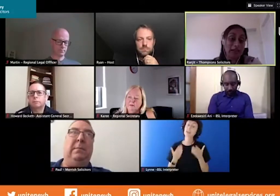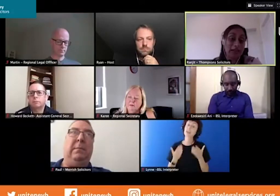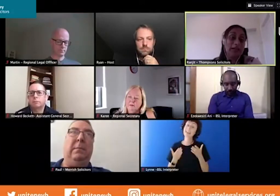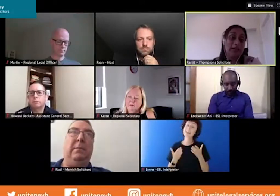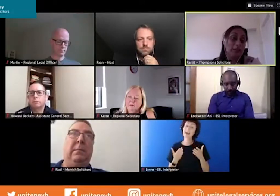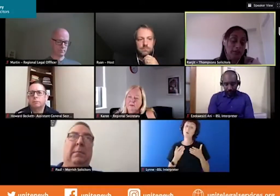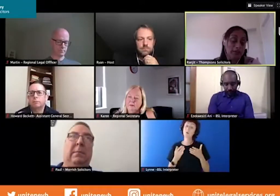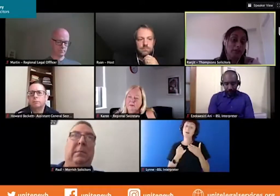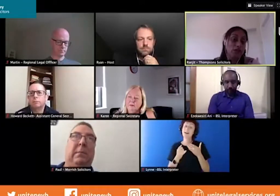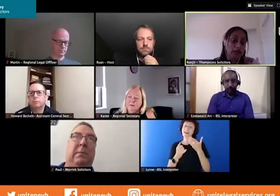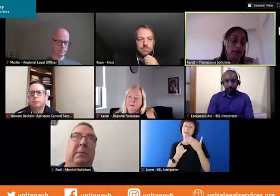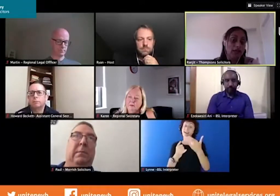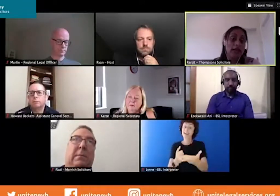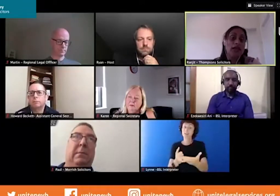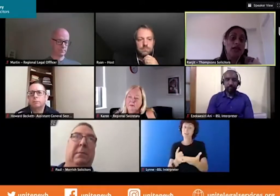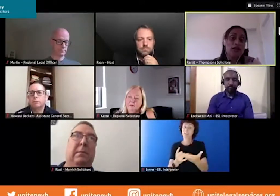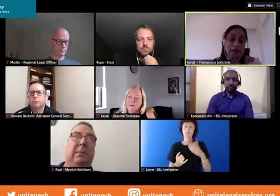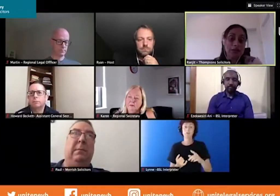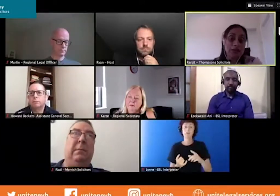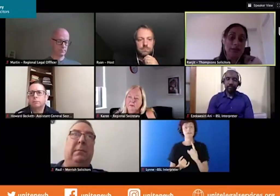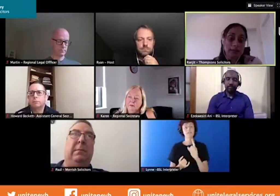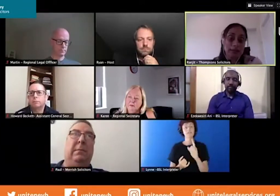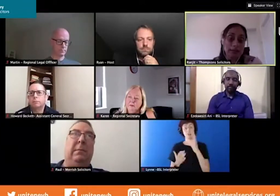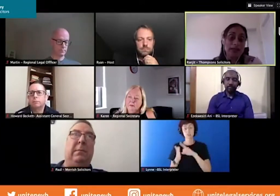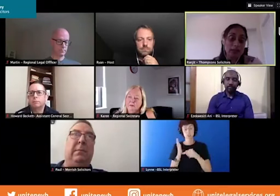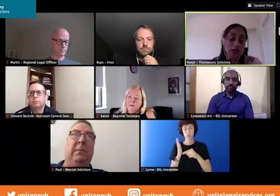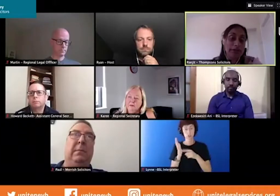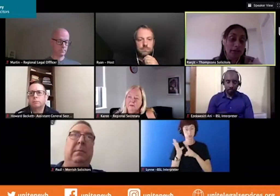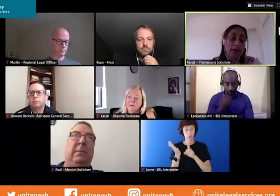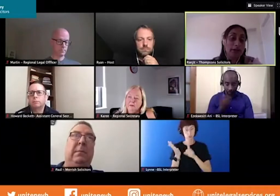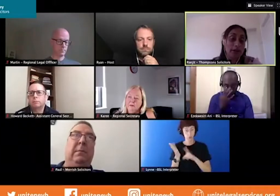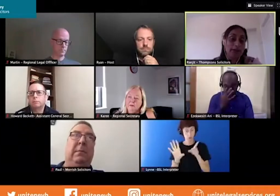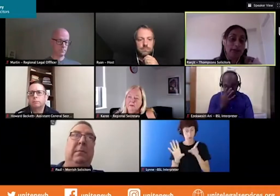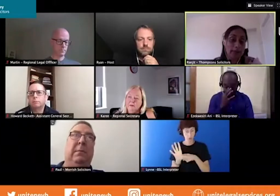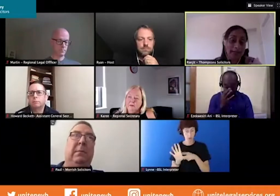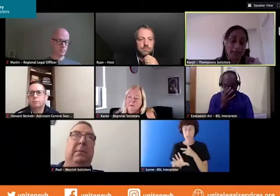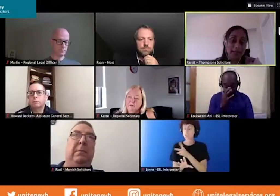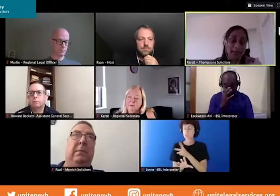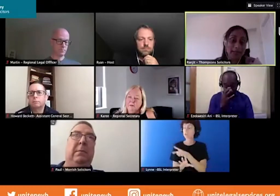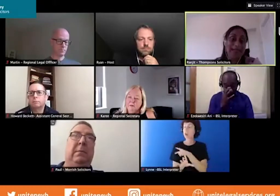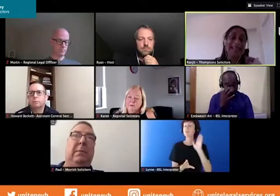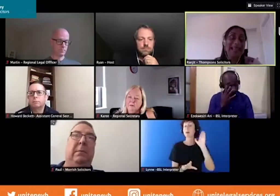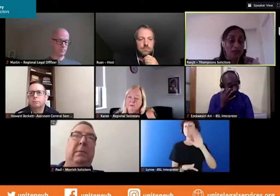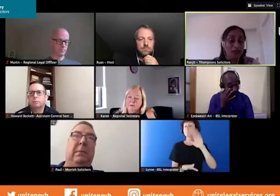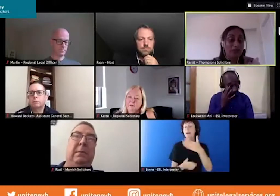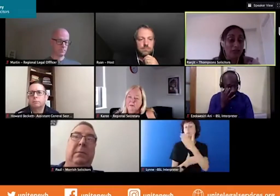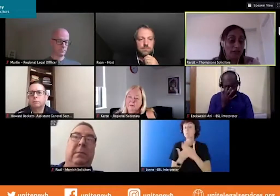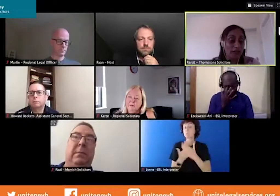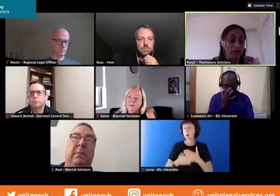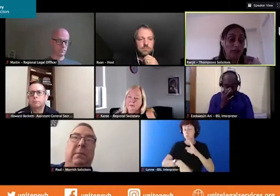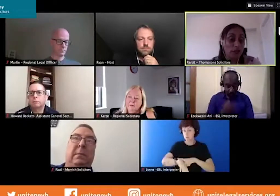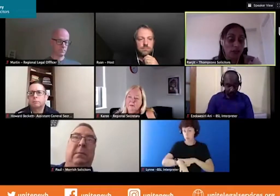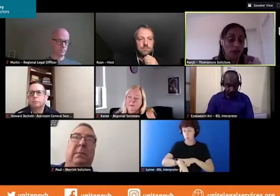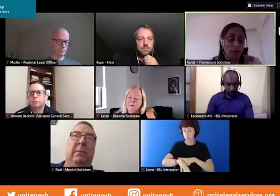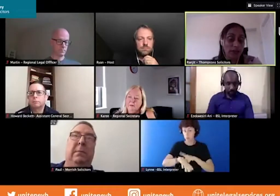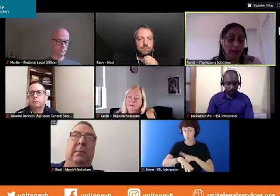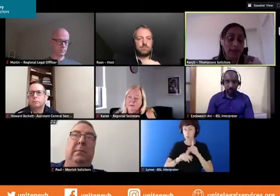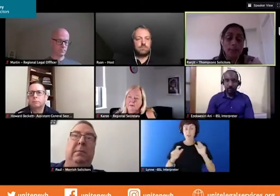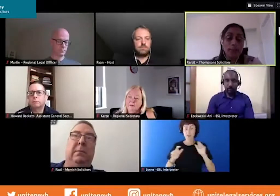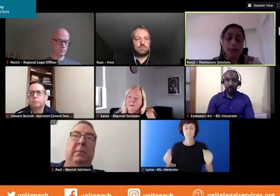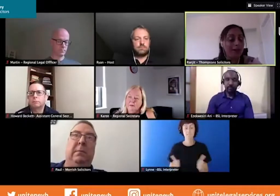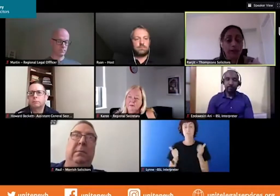July, you're allowing employees to come back on a part-time basis. It ends on the 31st of October, but we're not out of the woods